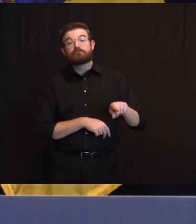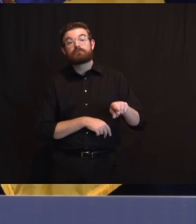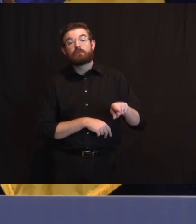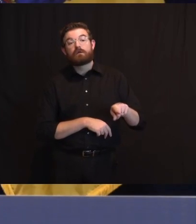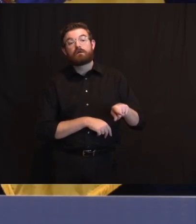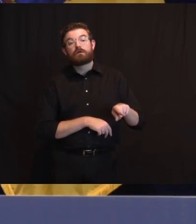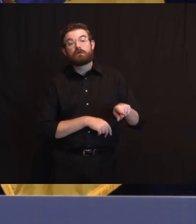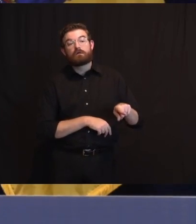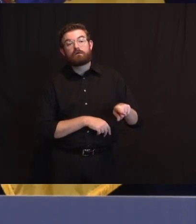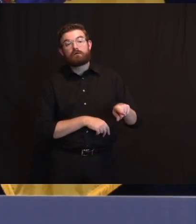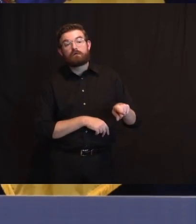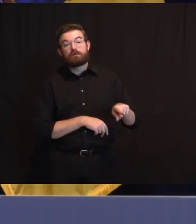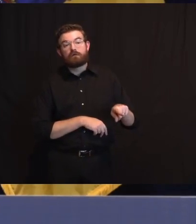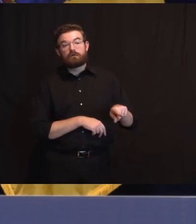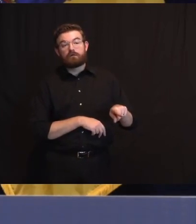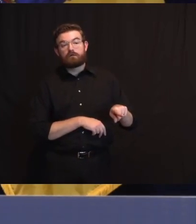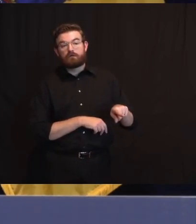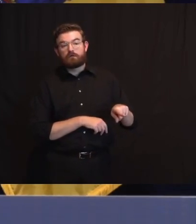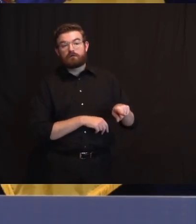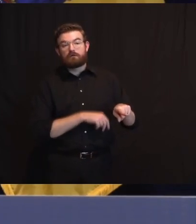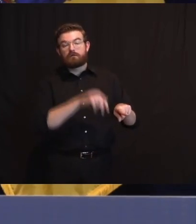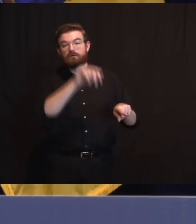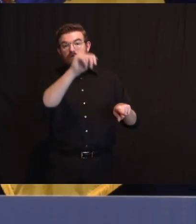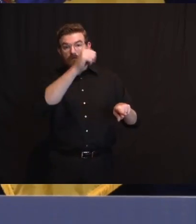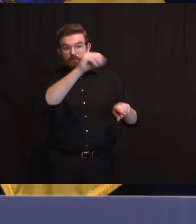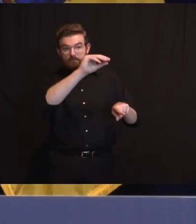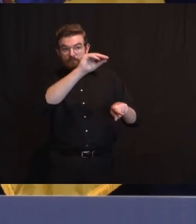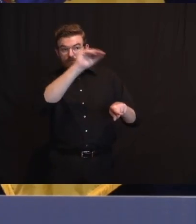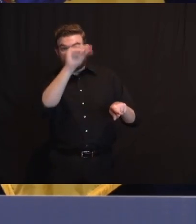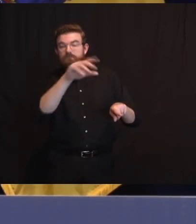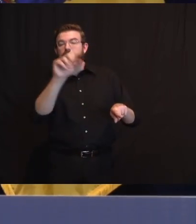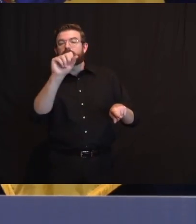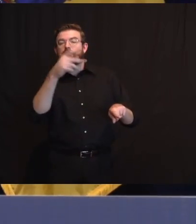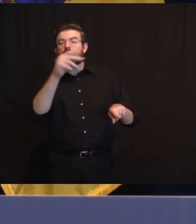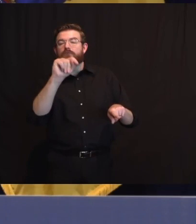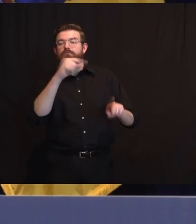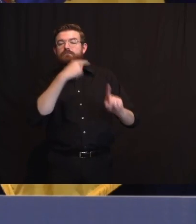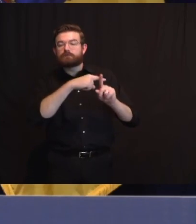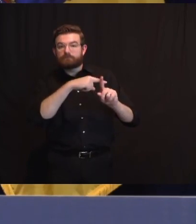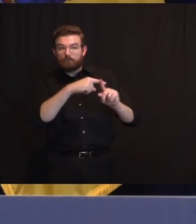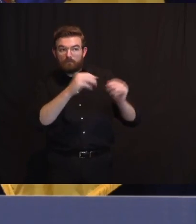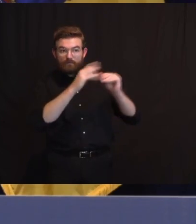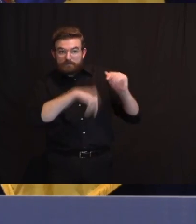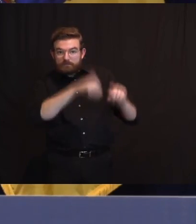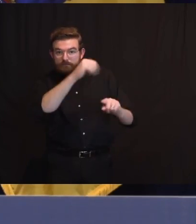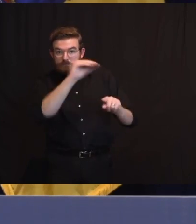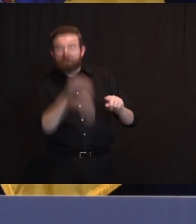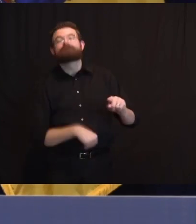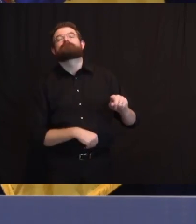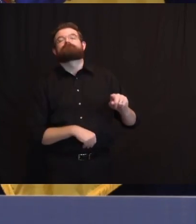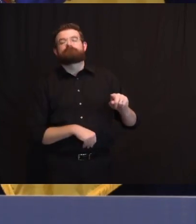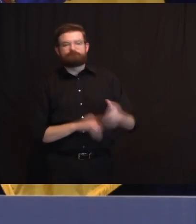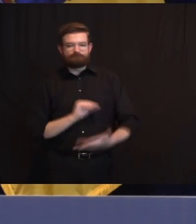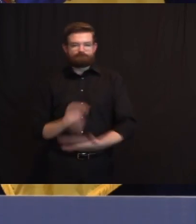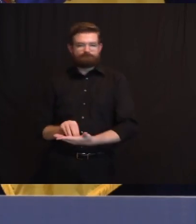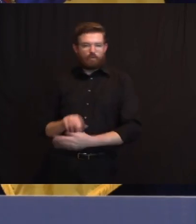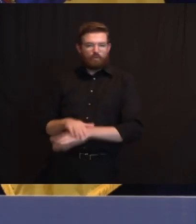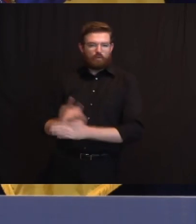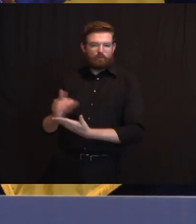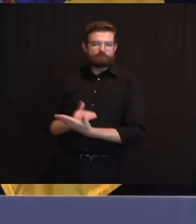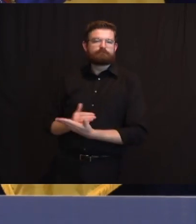positivity on tests that have been taken over a rolling 7-day average. Those are the numbers, sources. That's